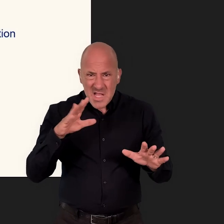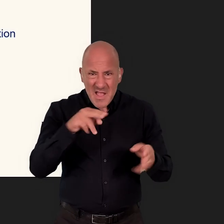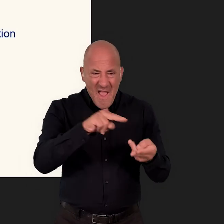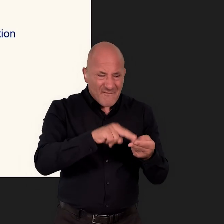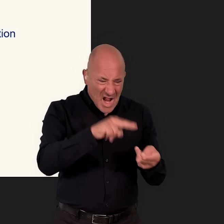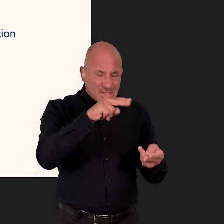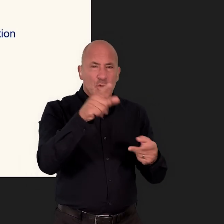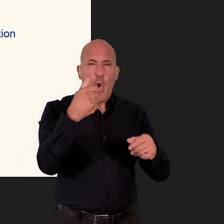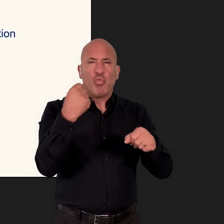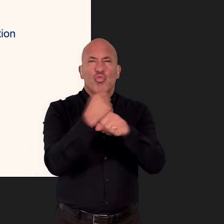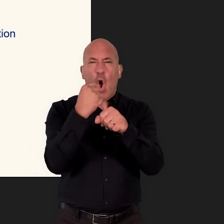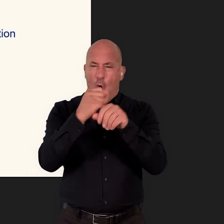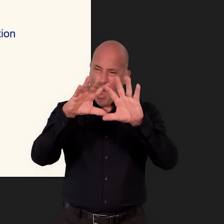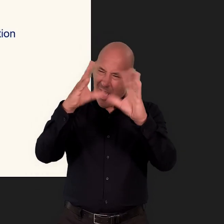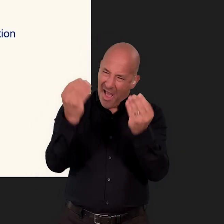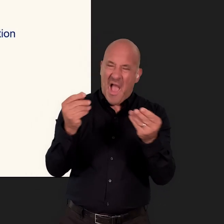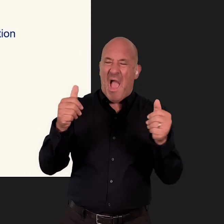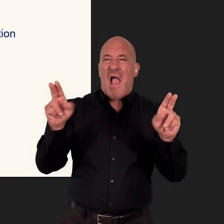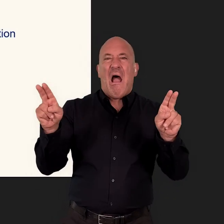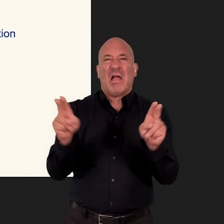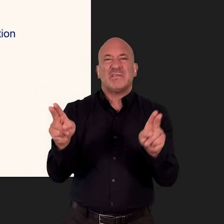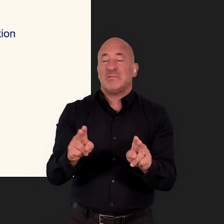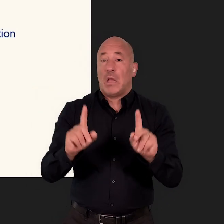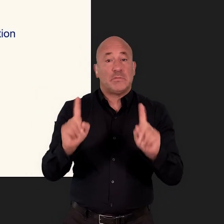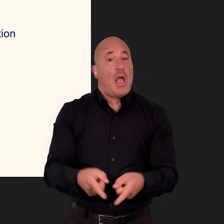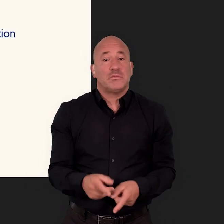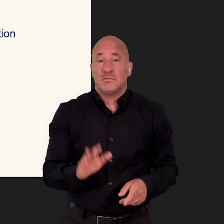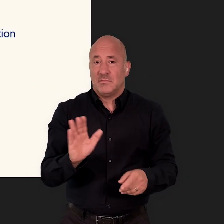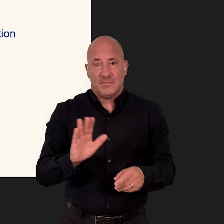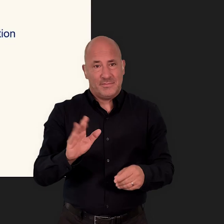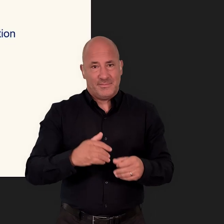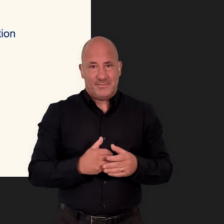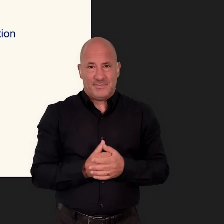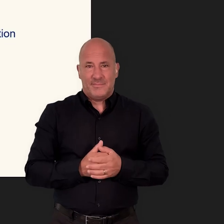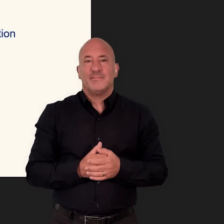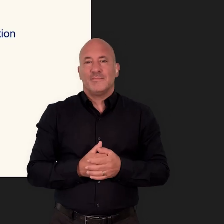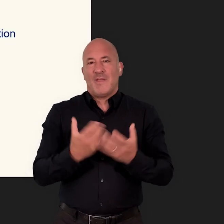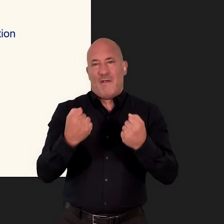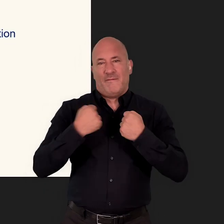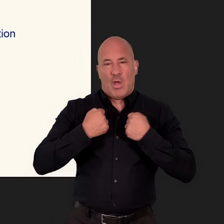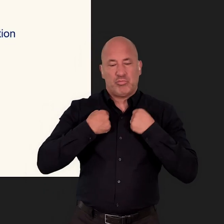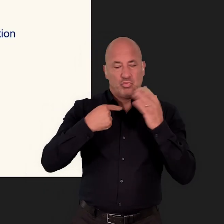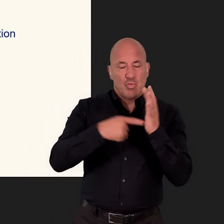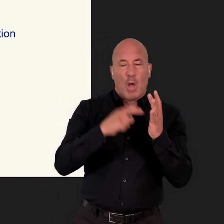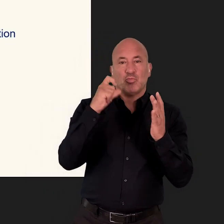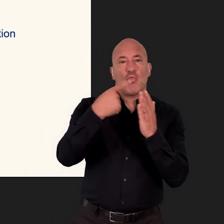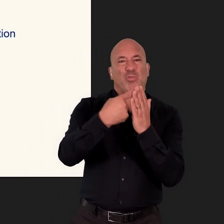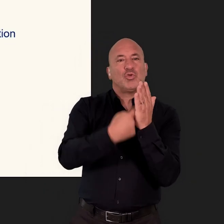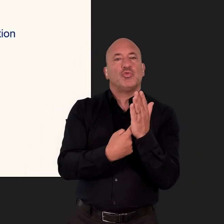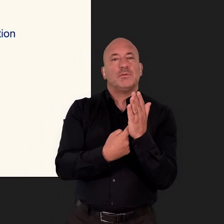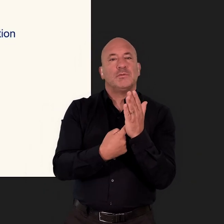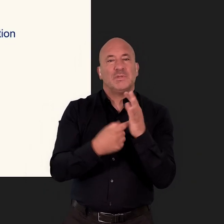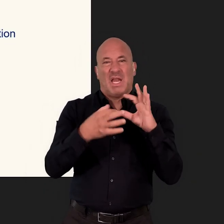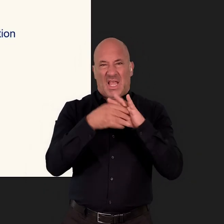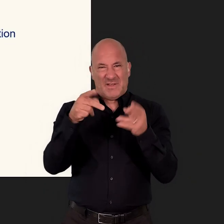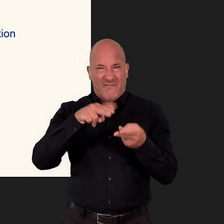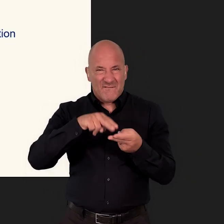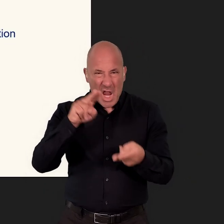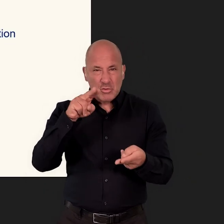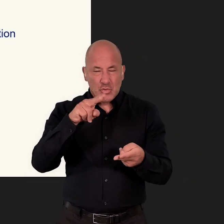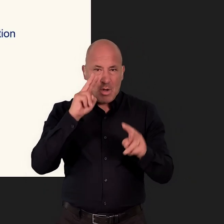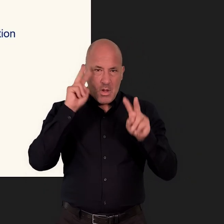not possible to reduce the scope of works post-award due to rising inflation. Please see our terms and conditions for